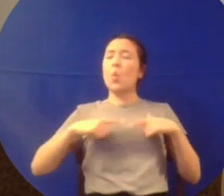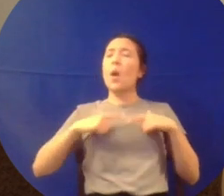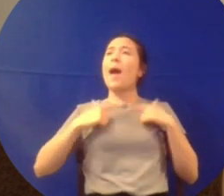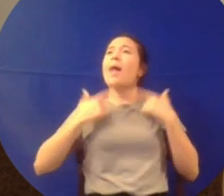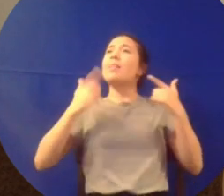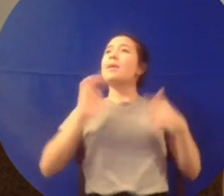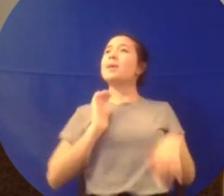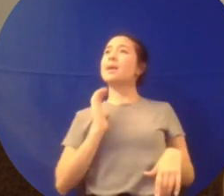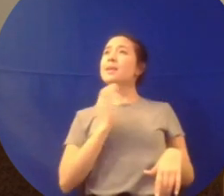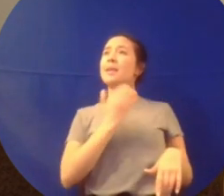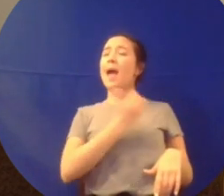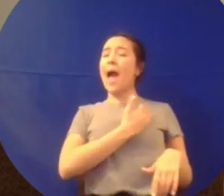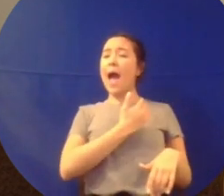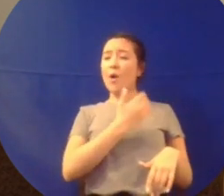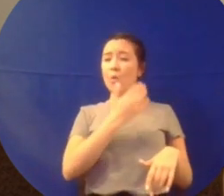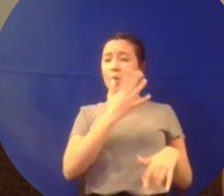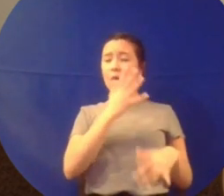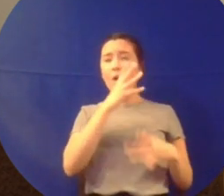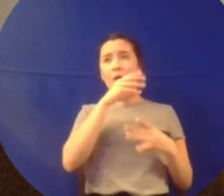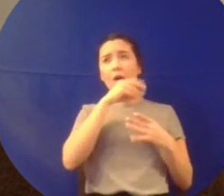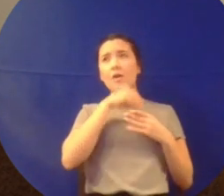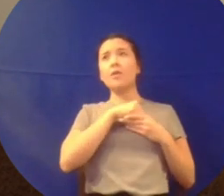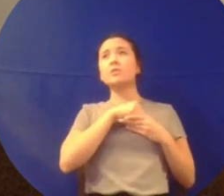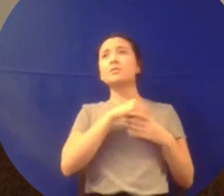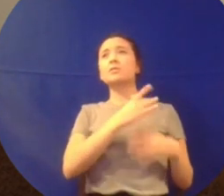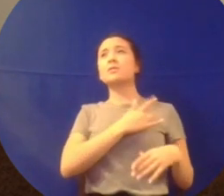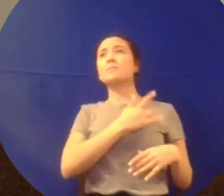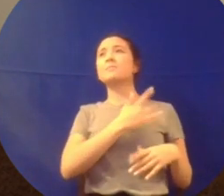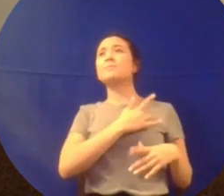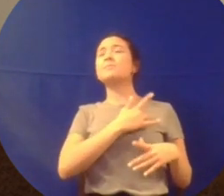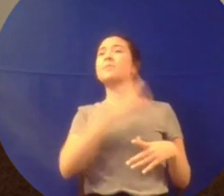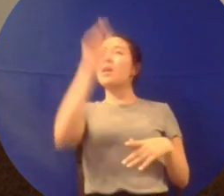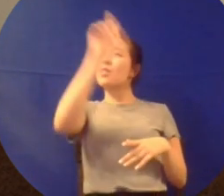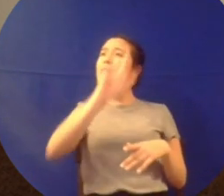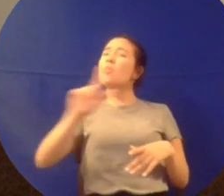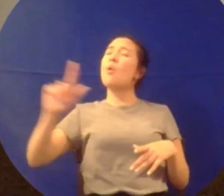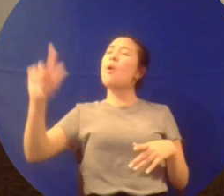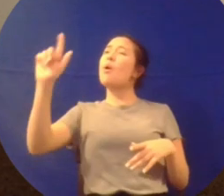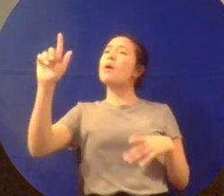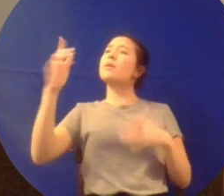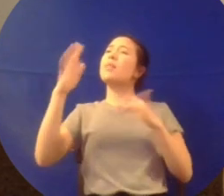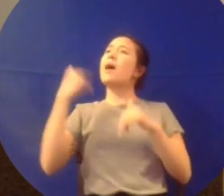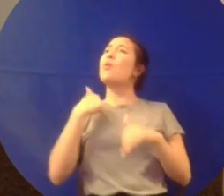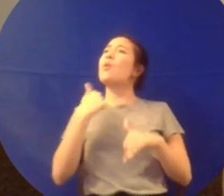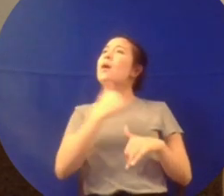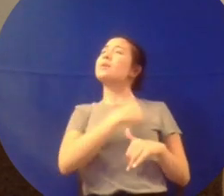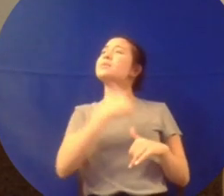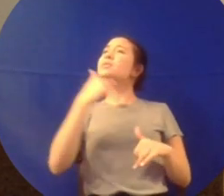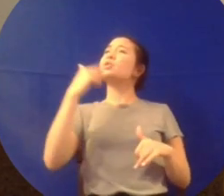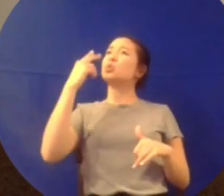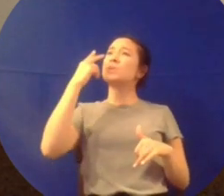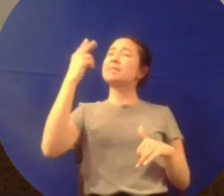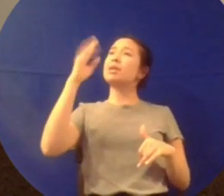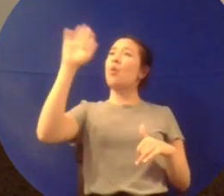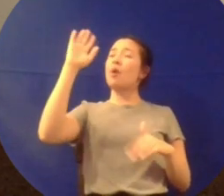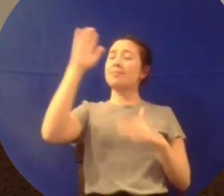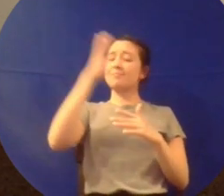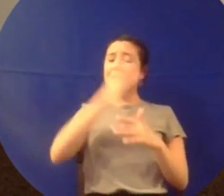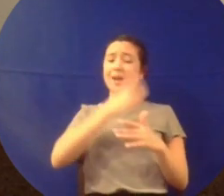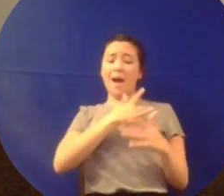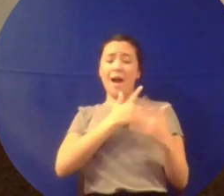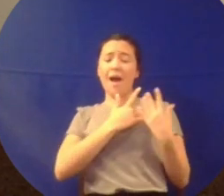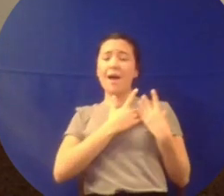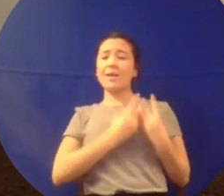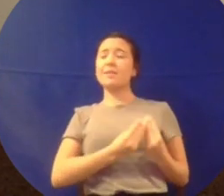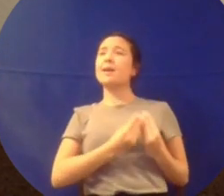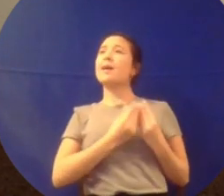our land. Lord, let us see your kindness